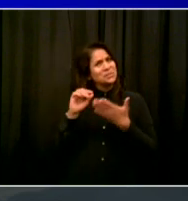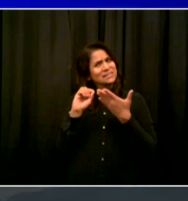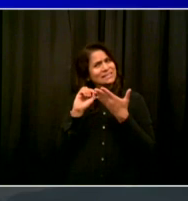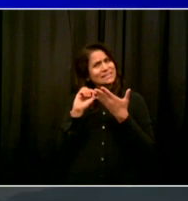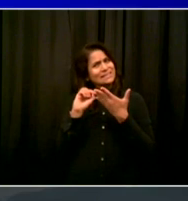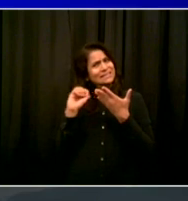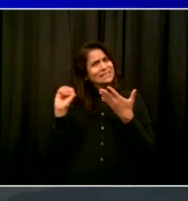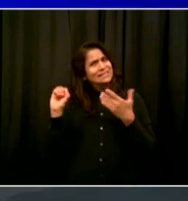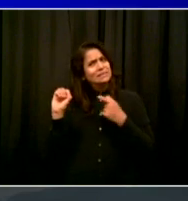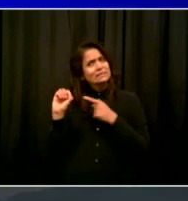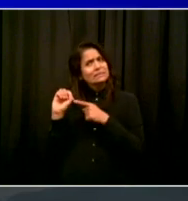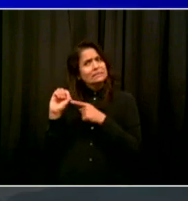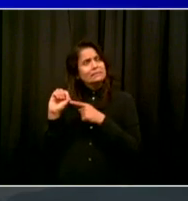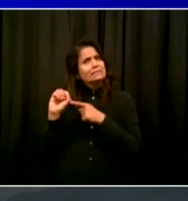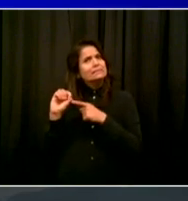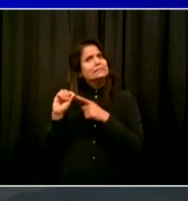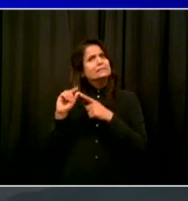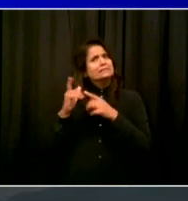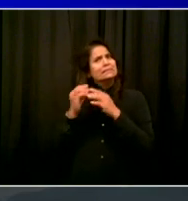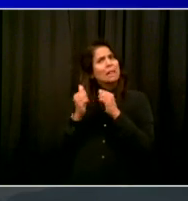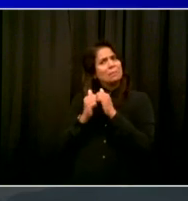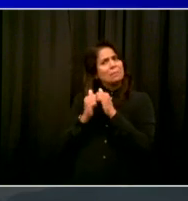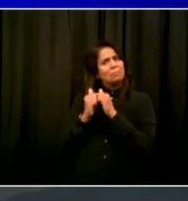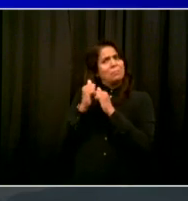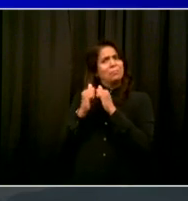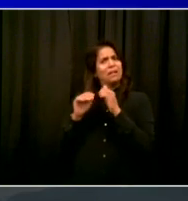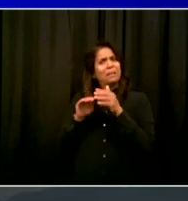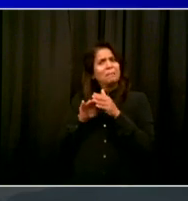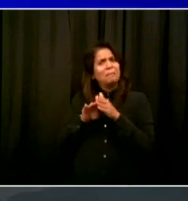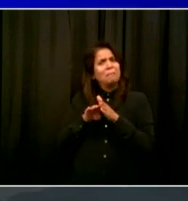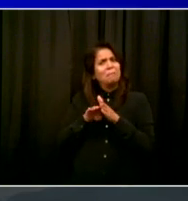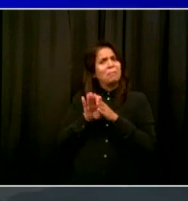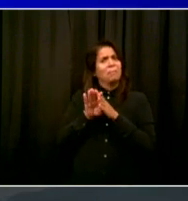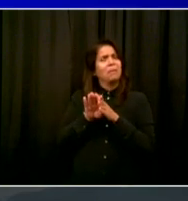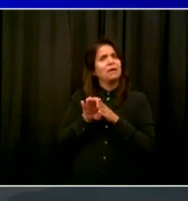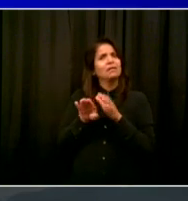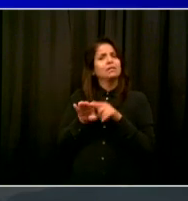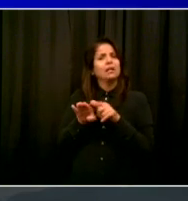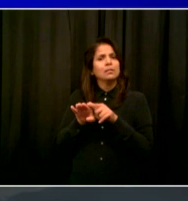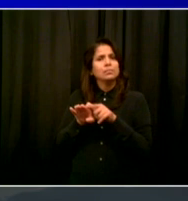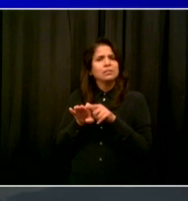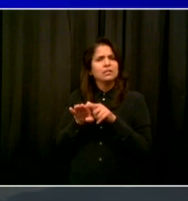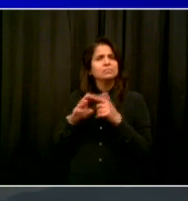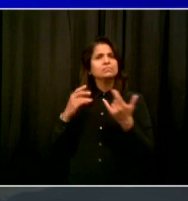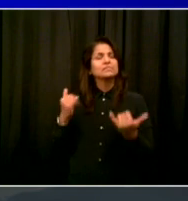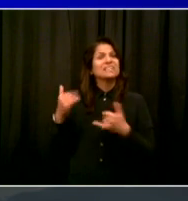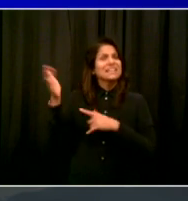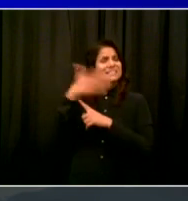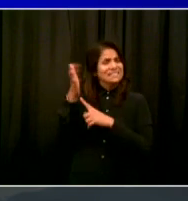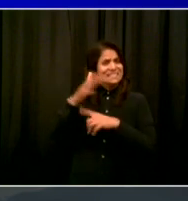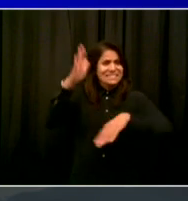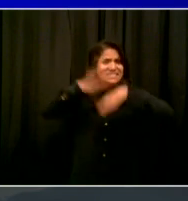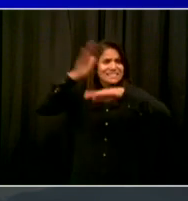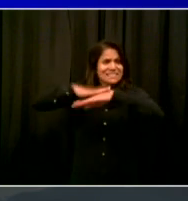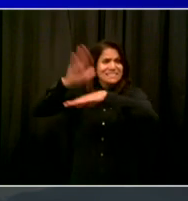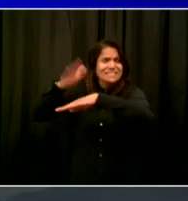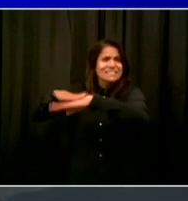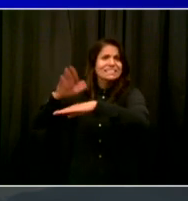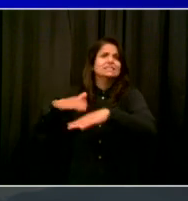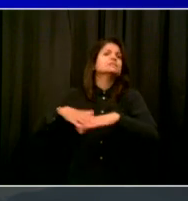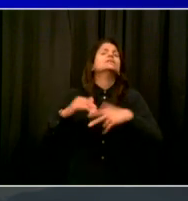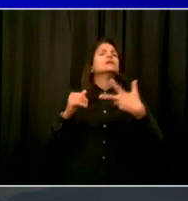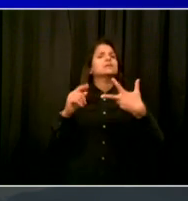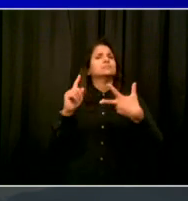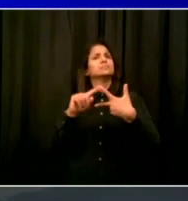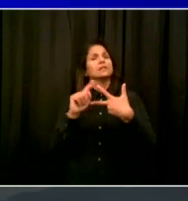time. We can fight these back. There's still time to fight them back, but those are numbers that should have us all alarmed and ready to